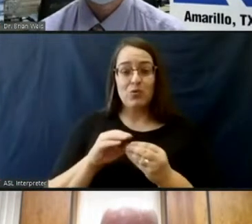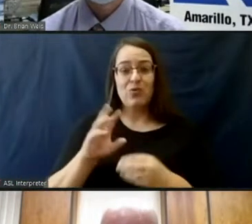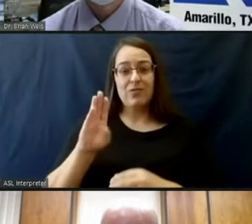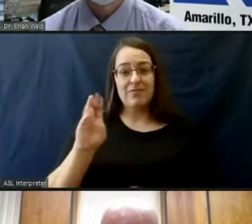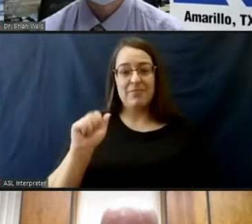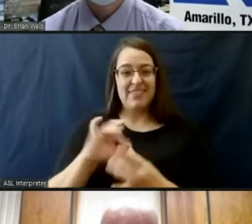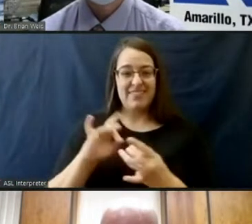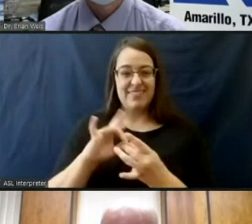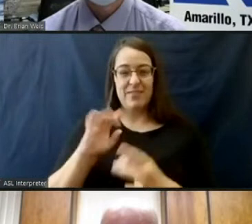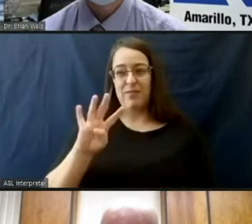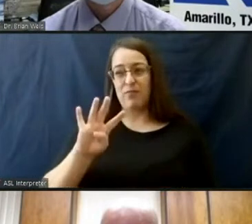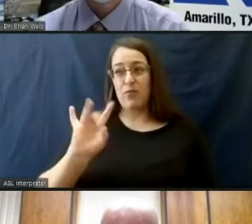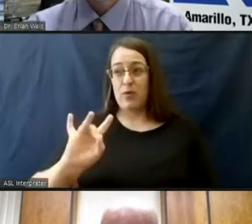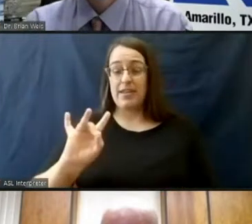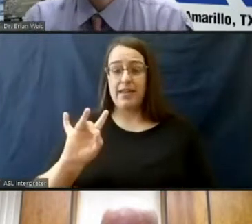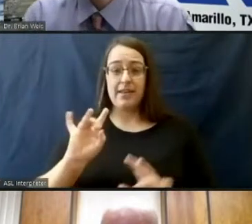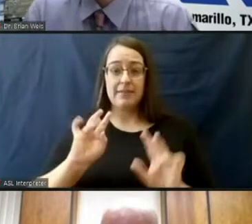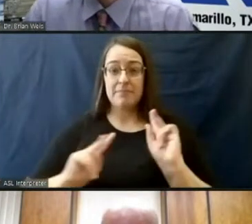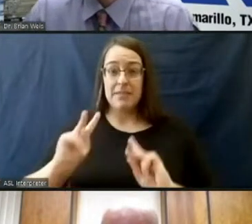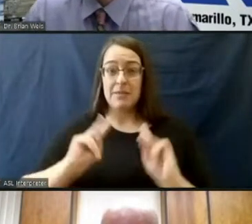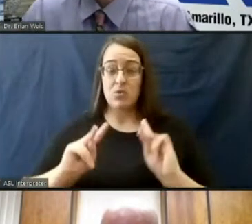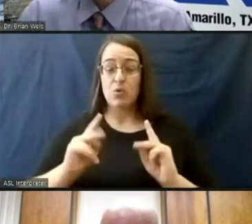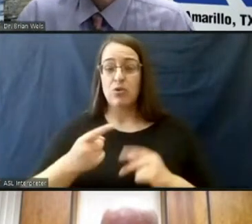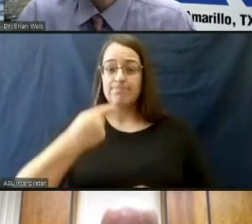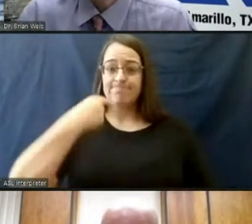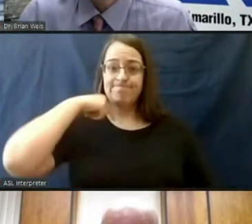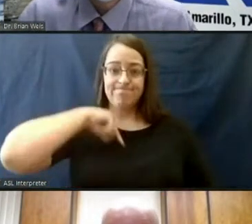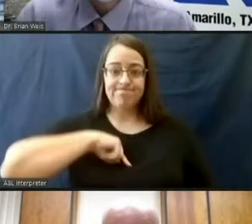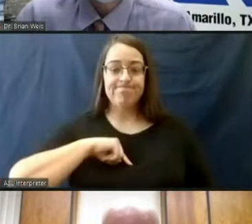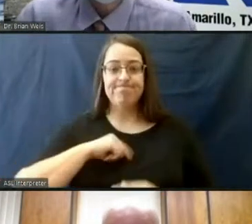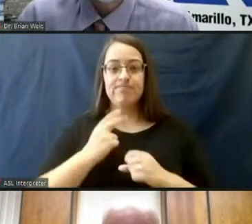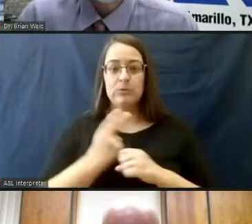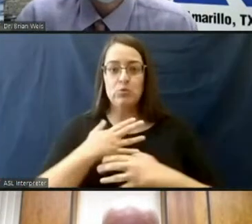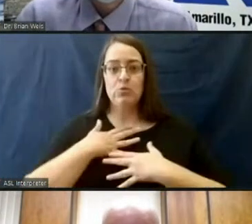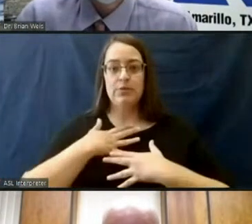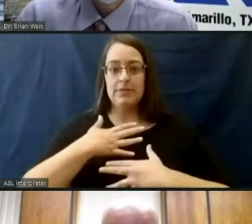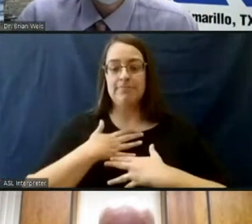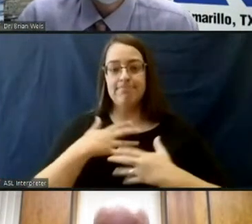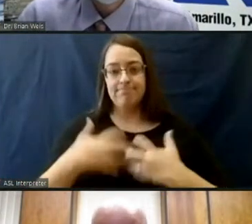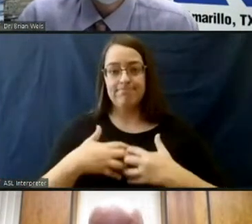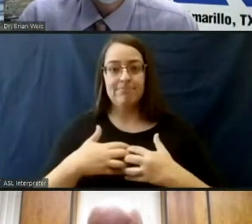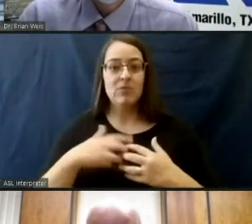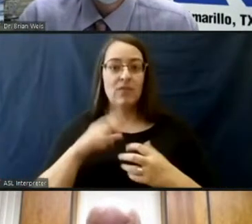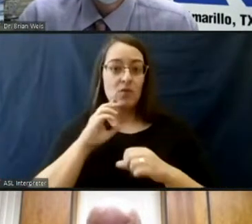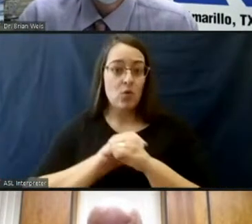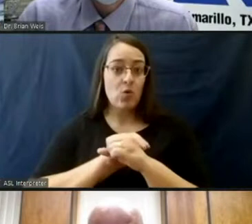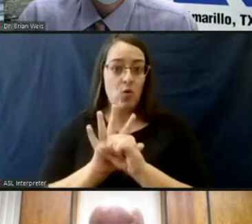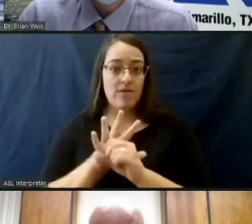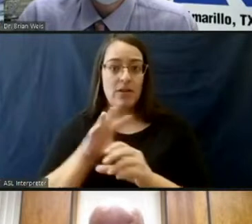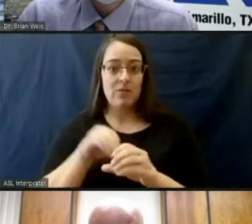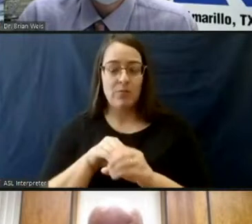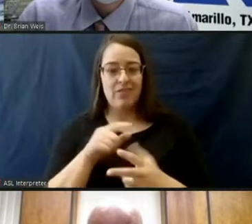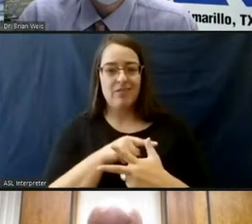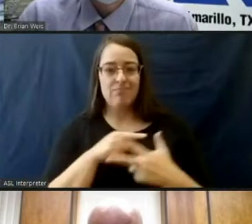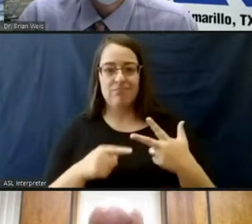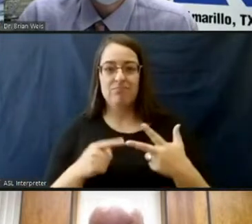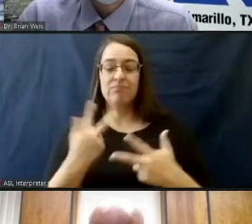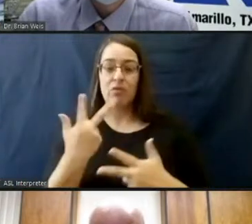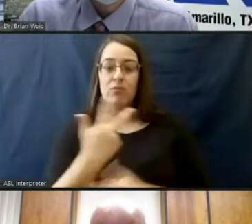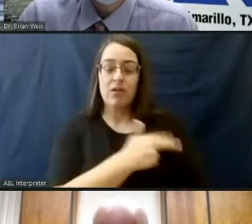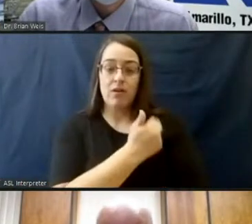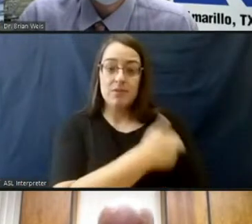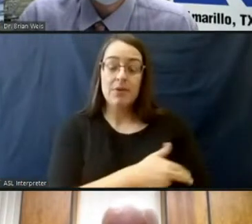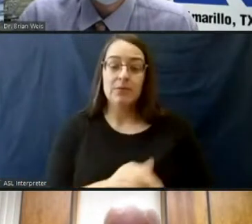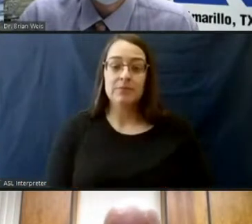48 intubated or ventilated patients for COVID-19 within the Amarillo 3